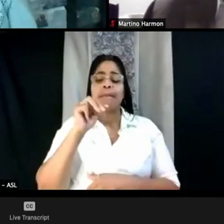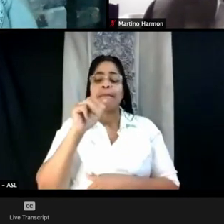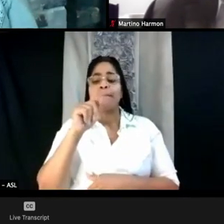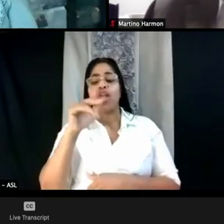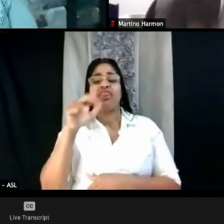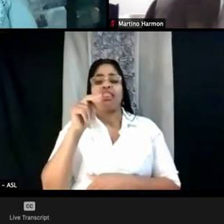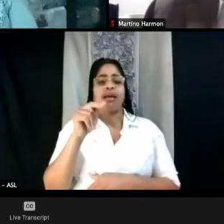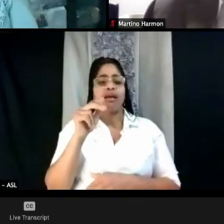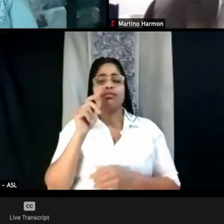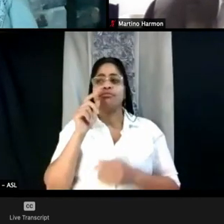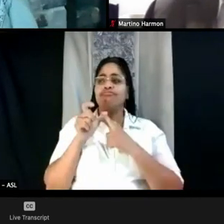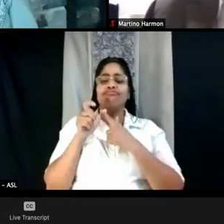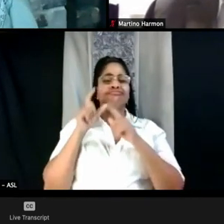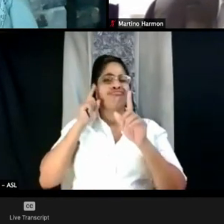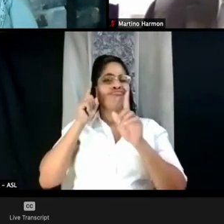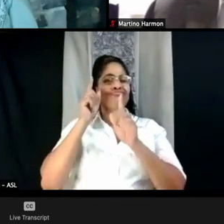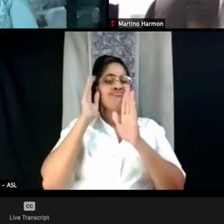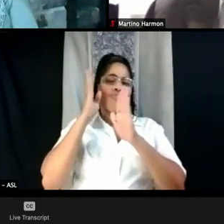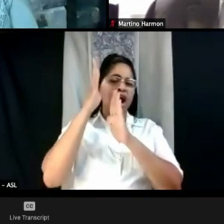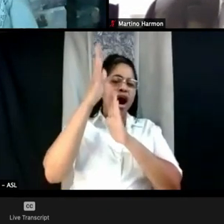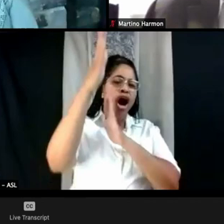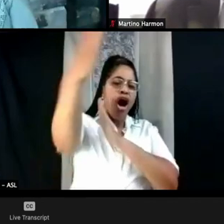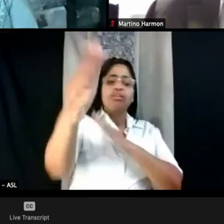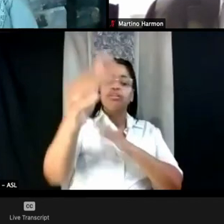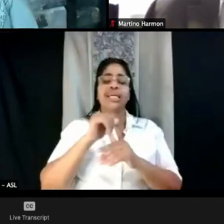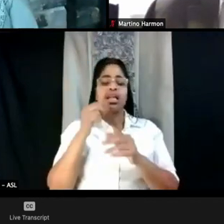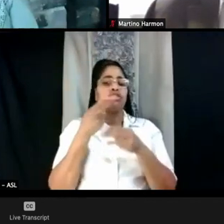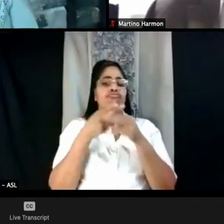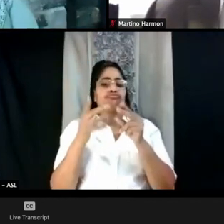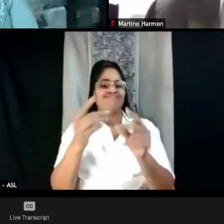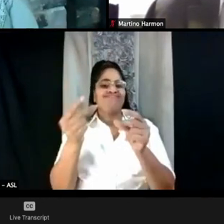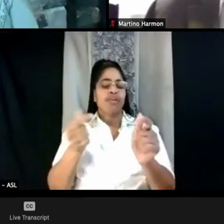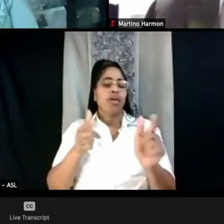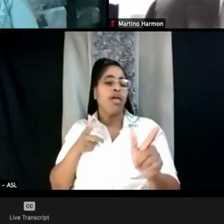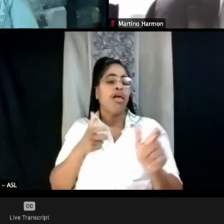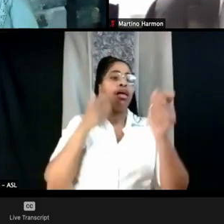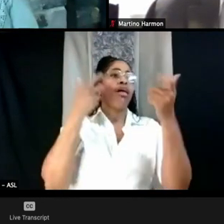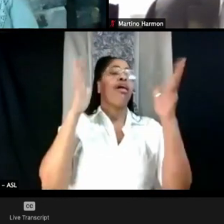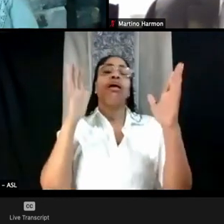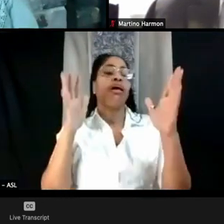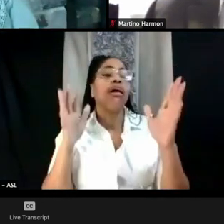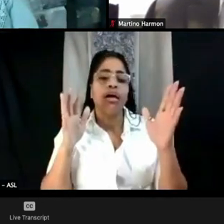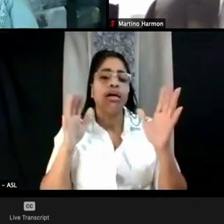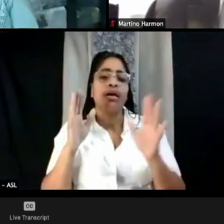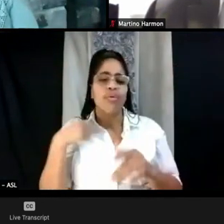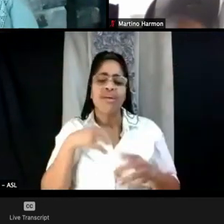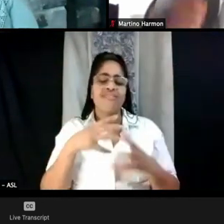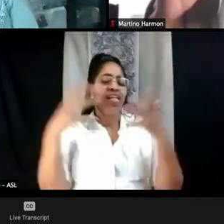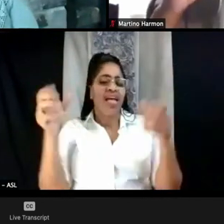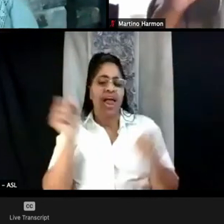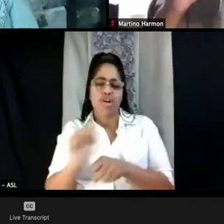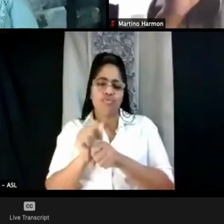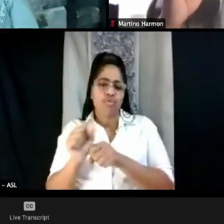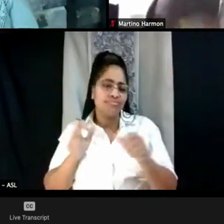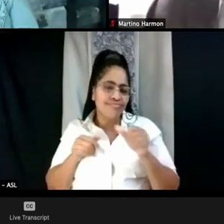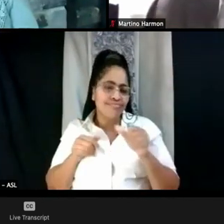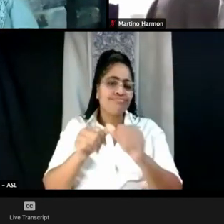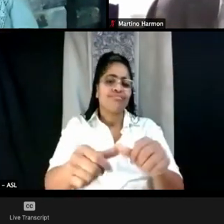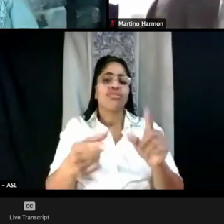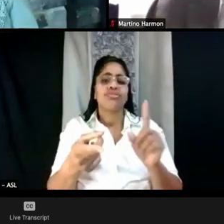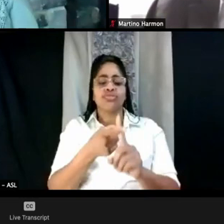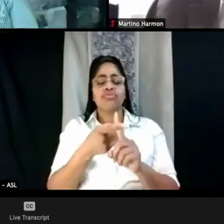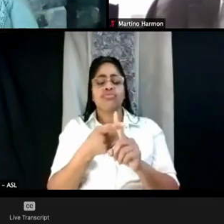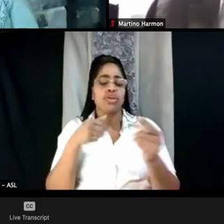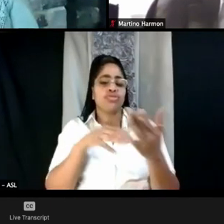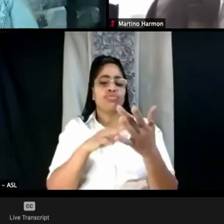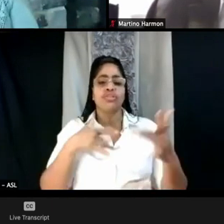sprint. We have a lot of work ahead of us to continue to address the concerns. And I ask that we show kindness and we show support for